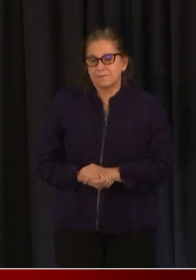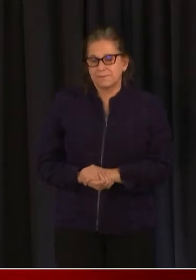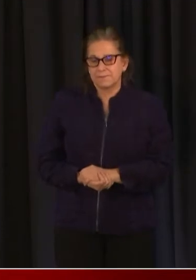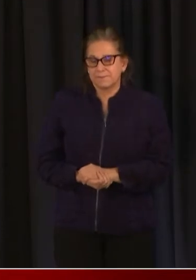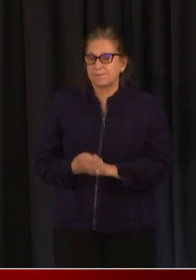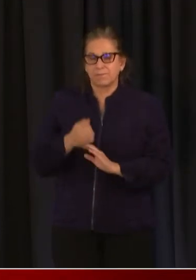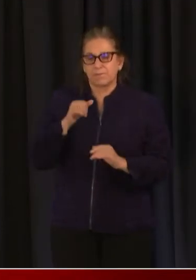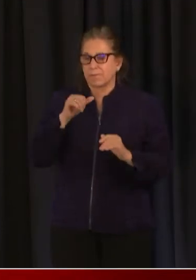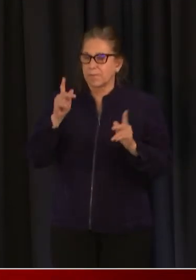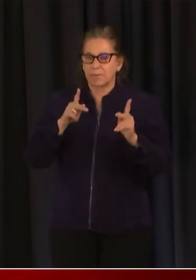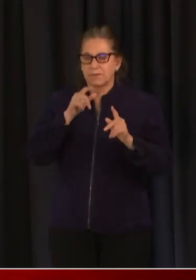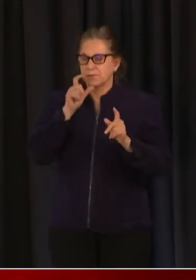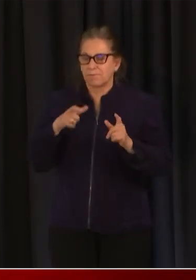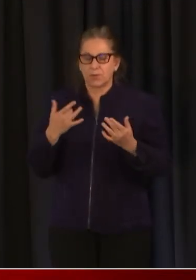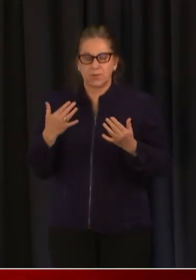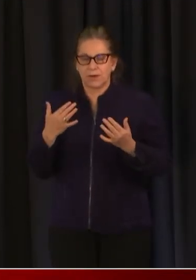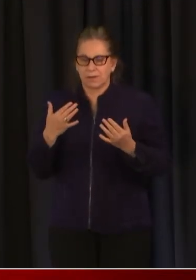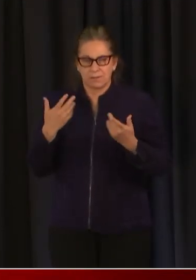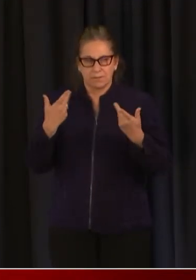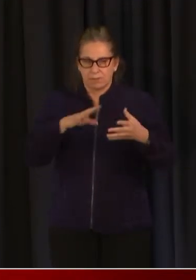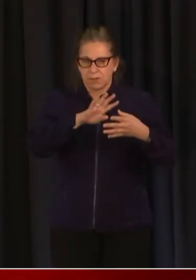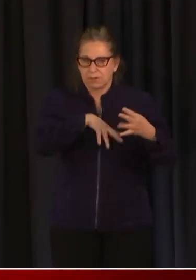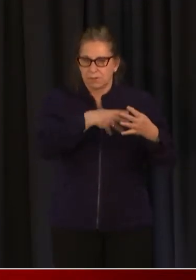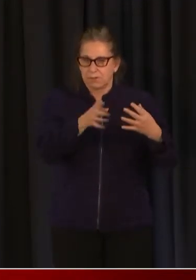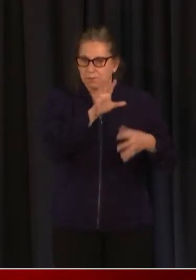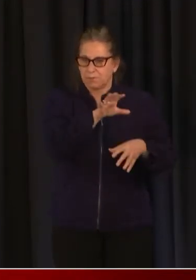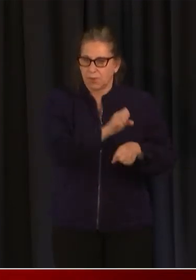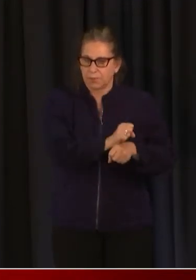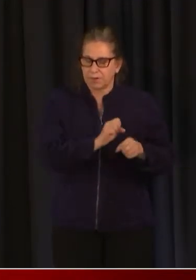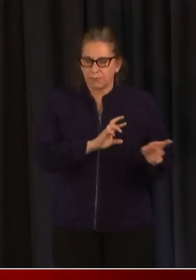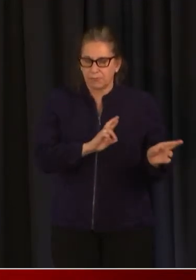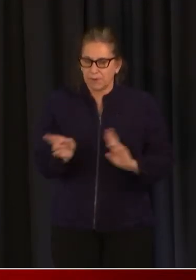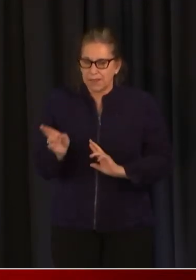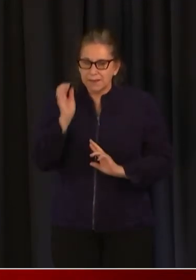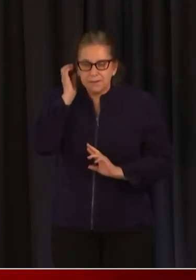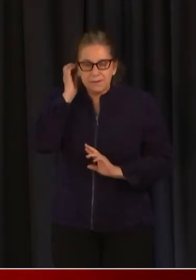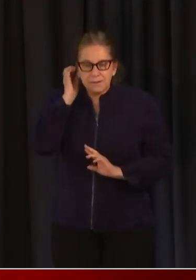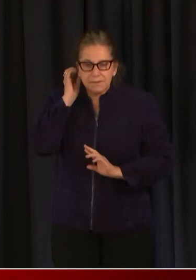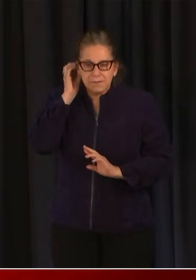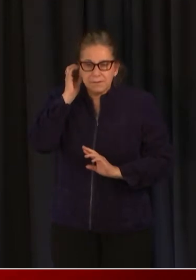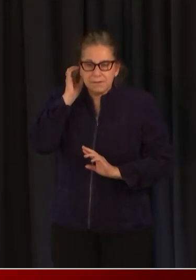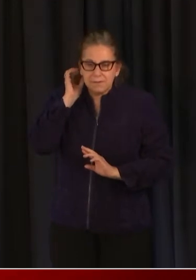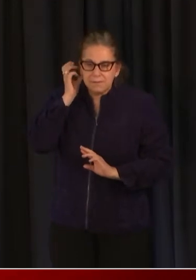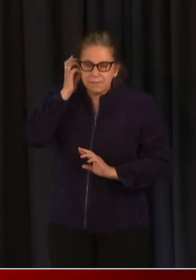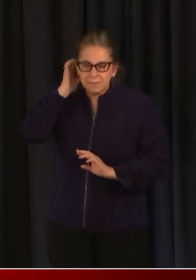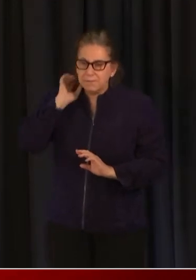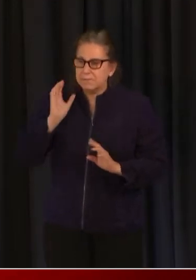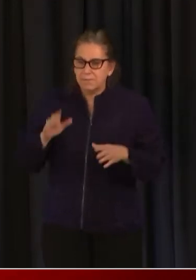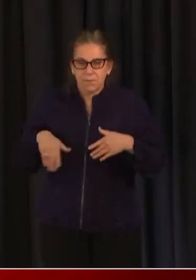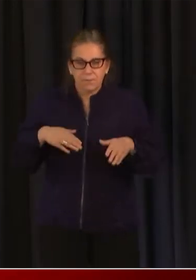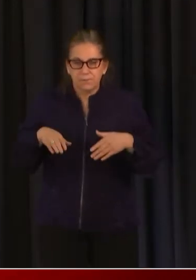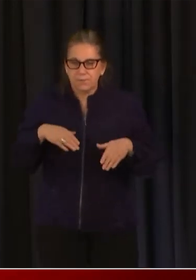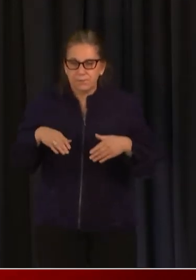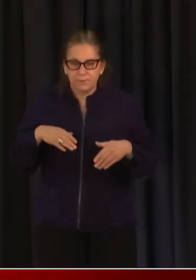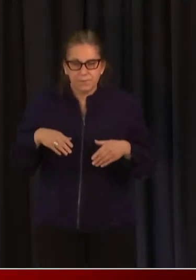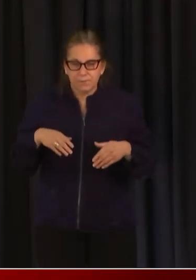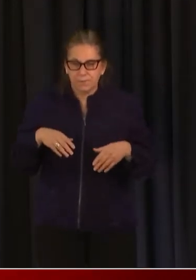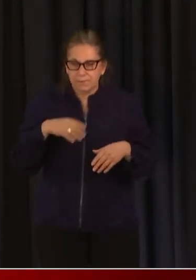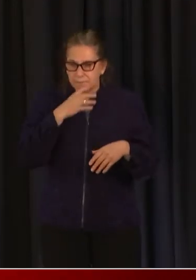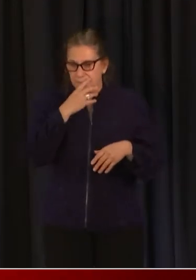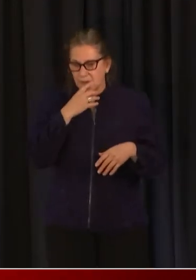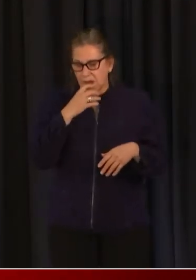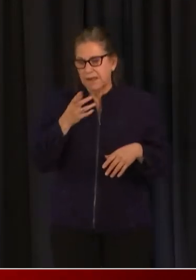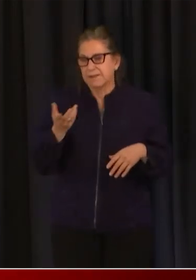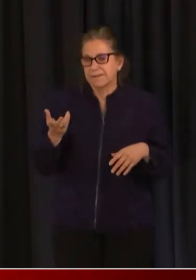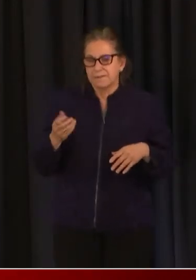waiting for a second dose. So they've already received the first dose of Moderna and Pfizer. These walk-up sites are not designed for members